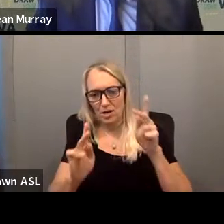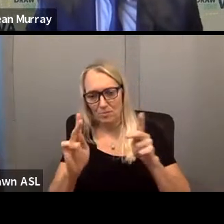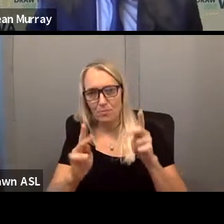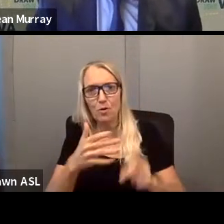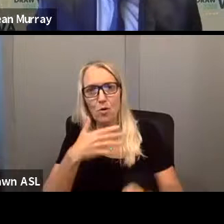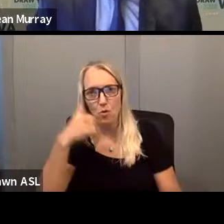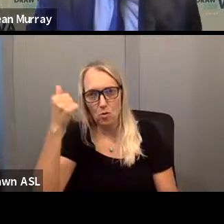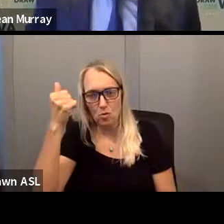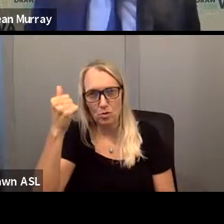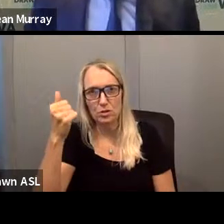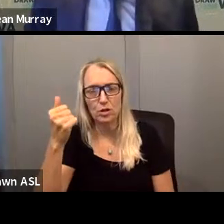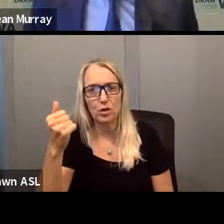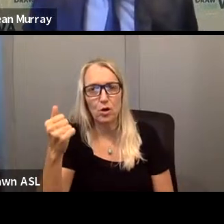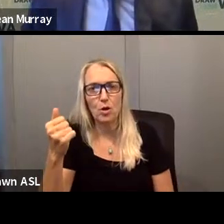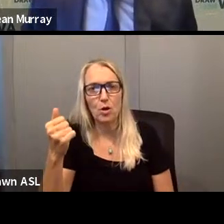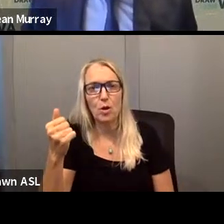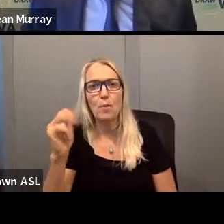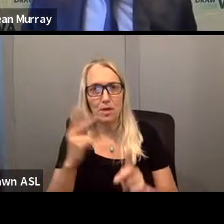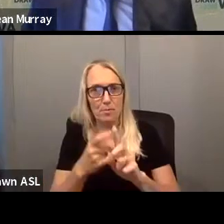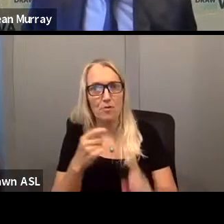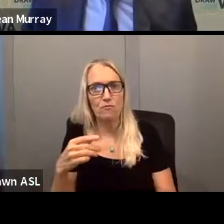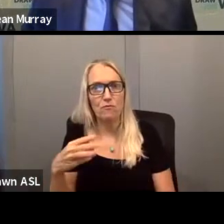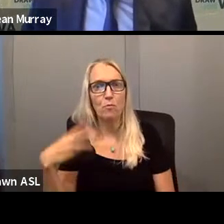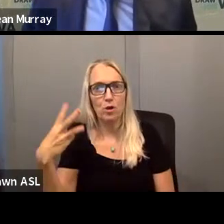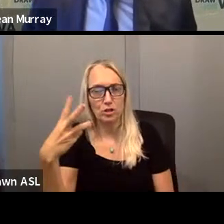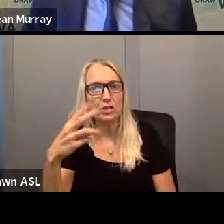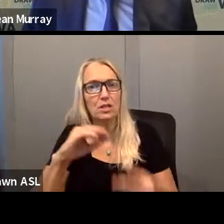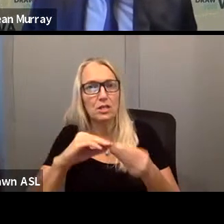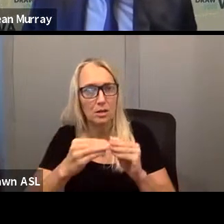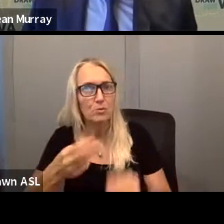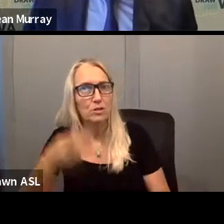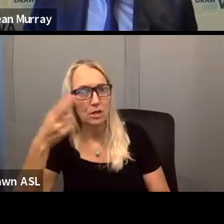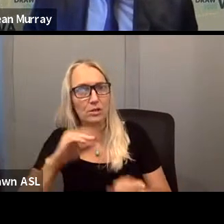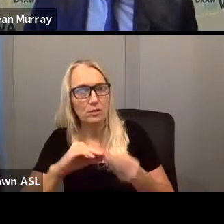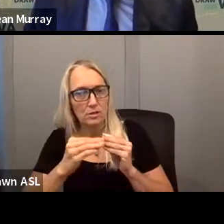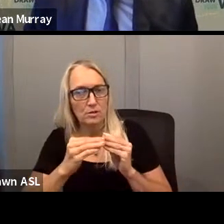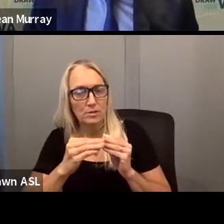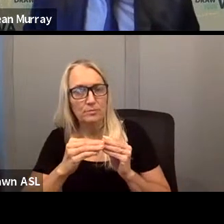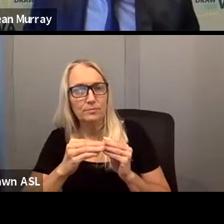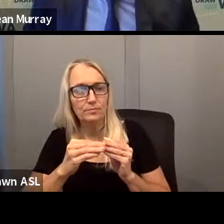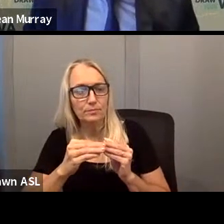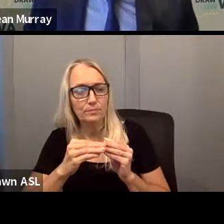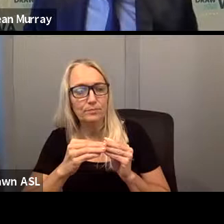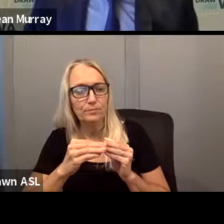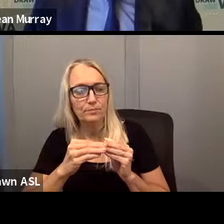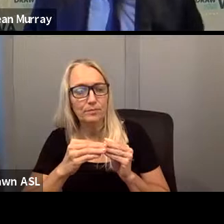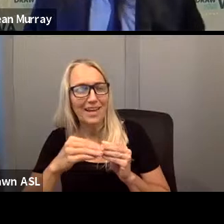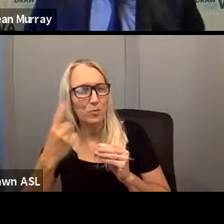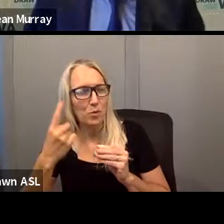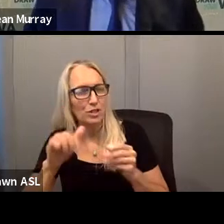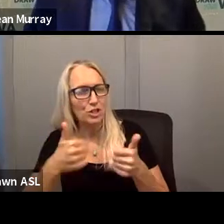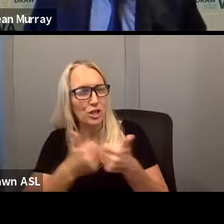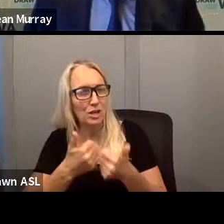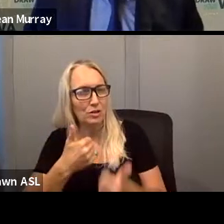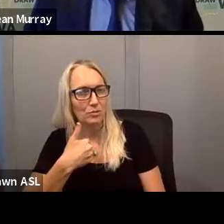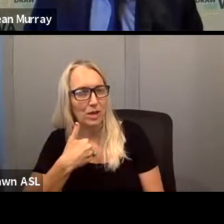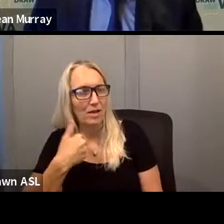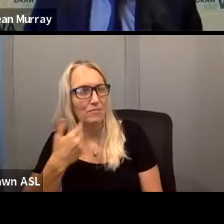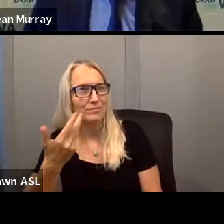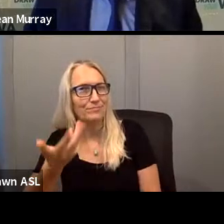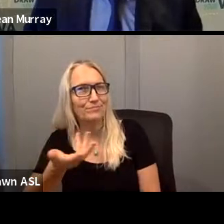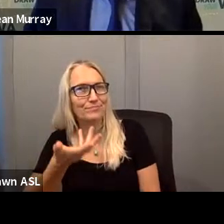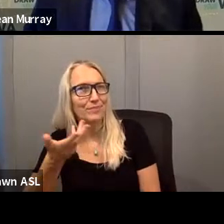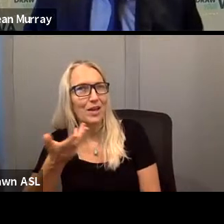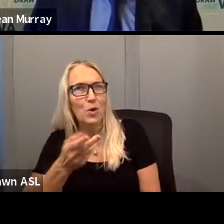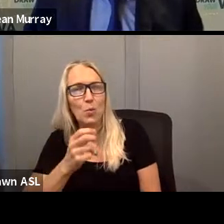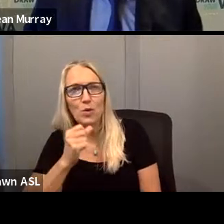older Washingtonians, make up. And one of the challenges we have as a community is that we typically don't